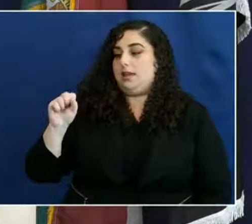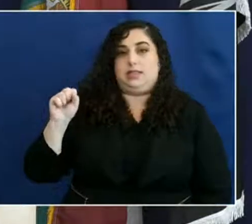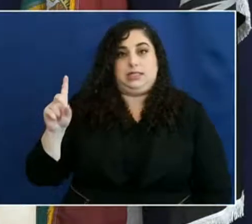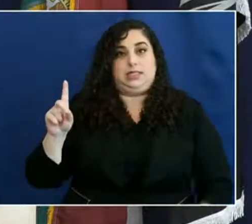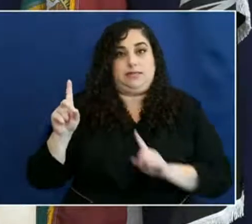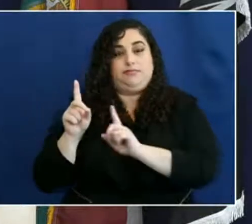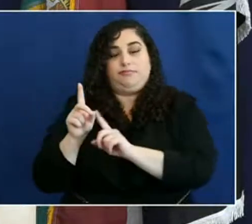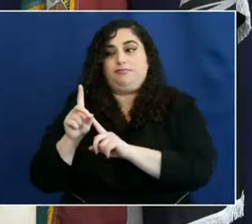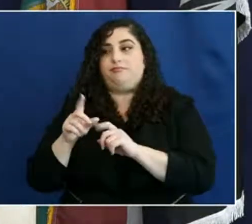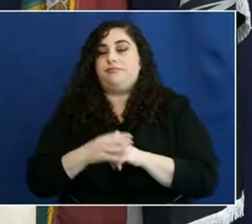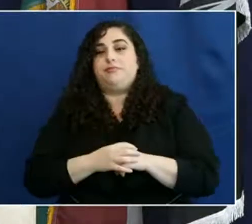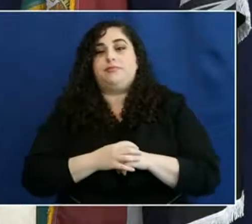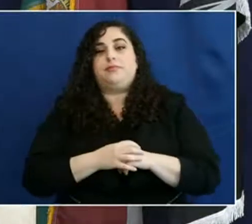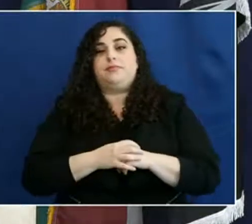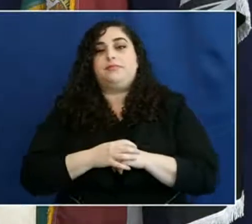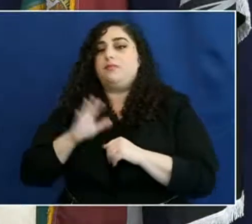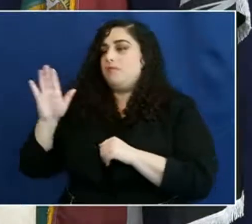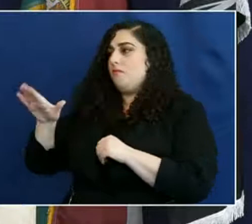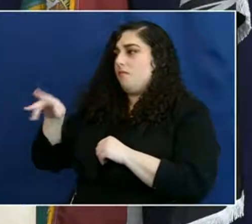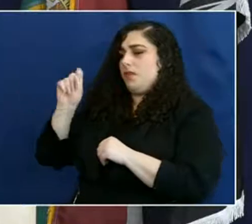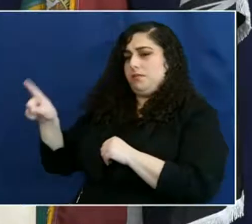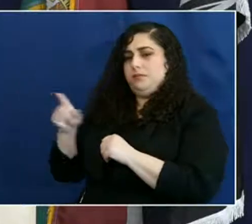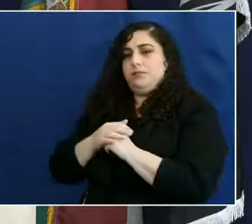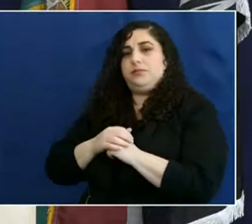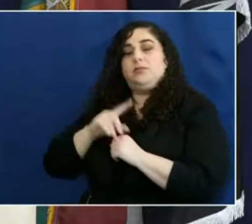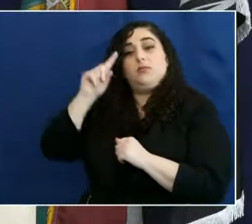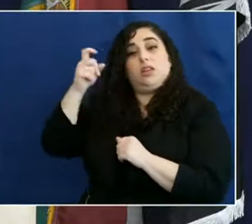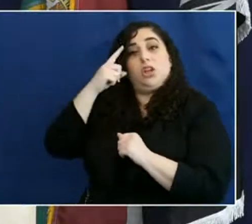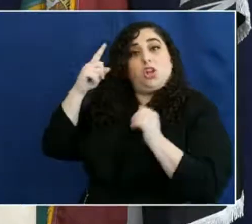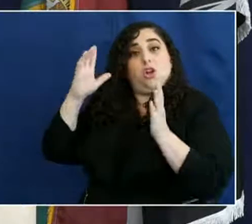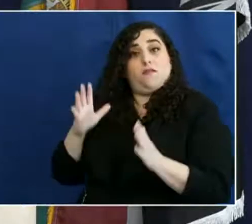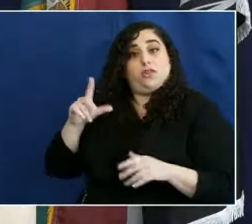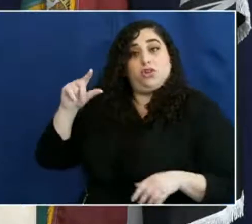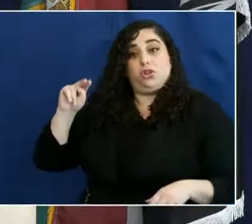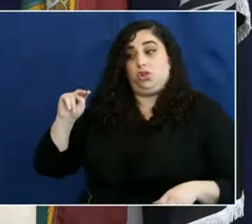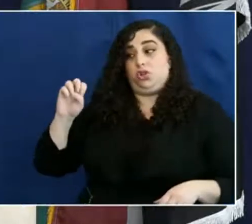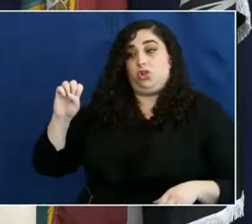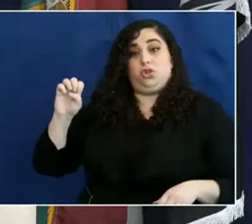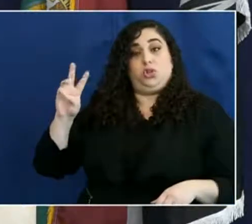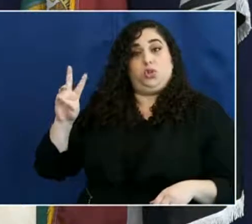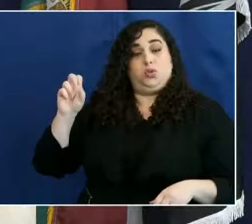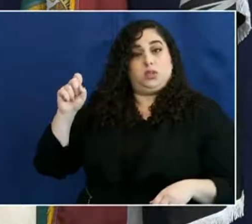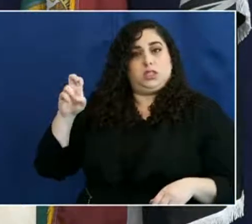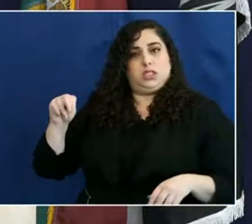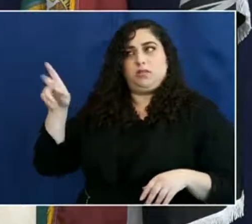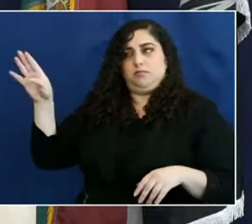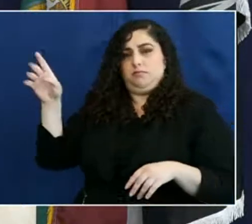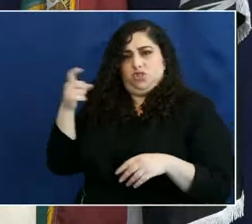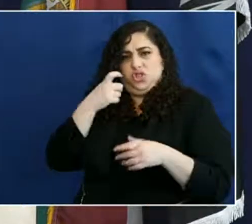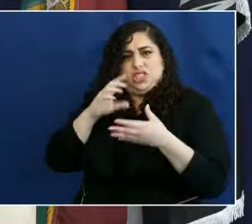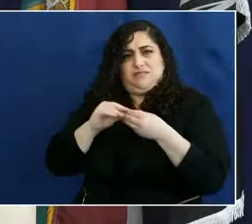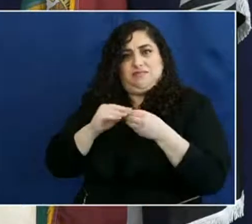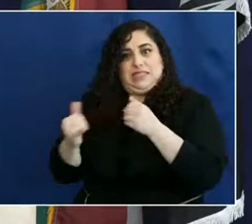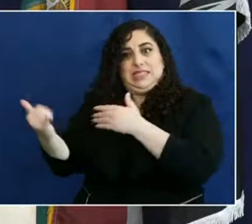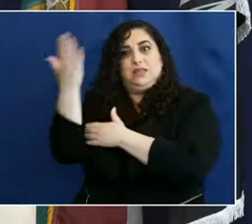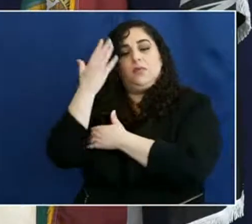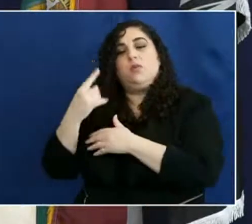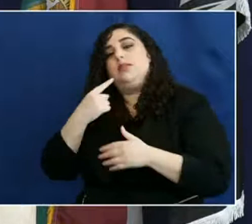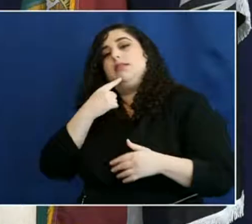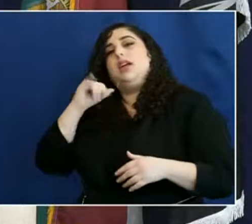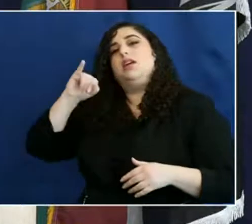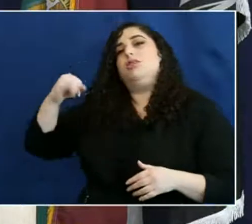Hi there. Well, Governor Newsom was vaccinated this morning. He received the Johnson & Johnson vaccine,